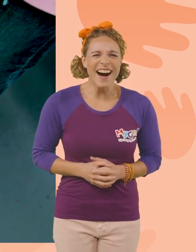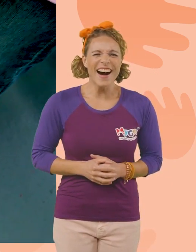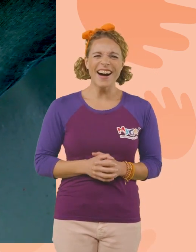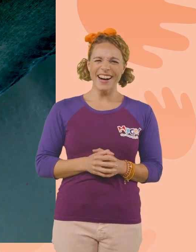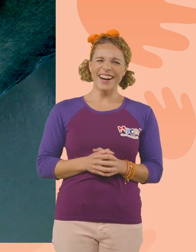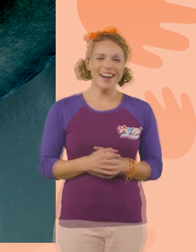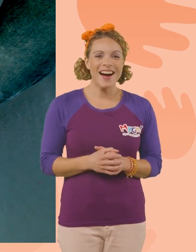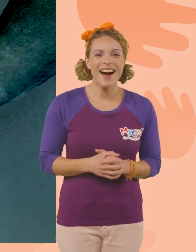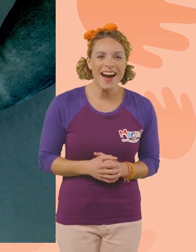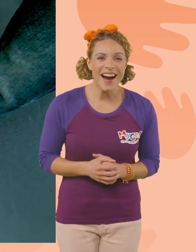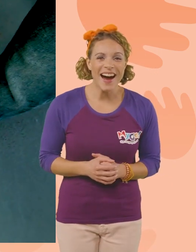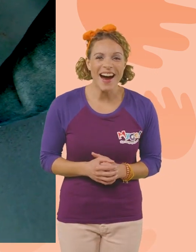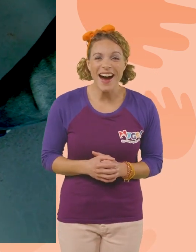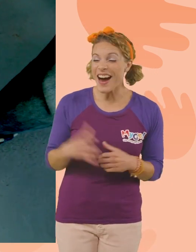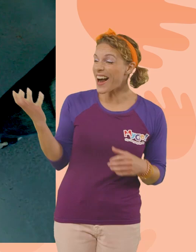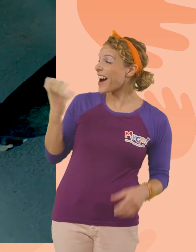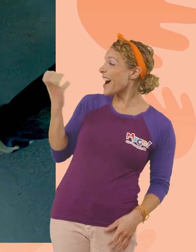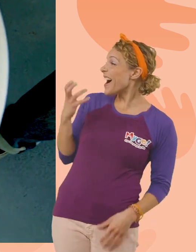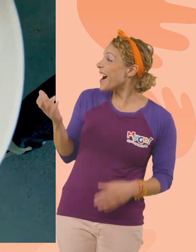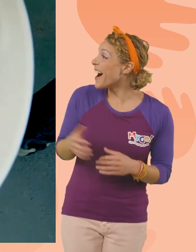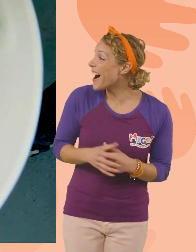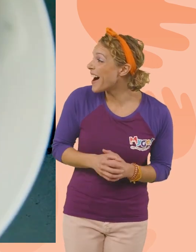Whoa. Whoa.